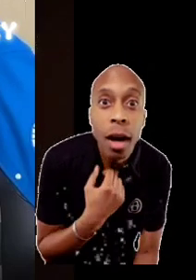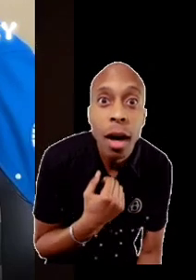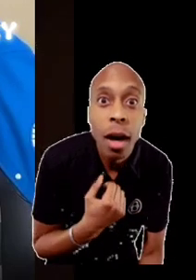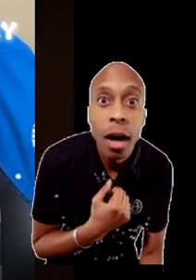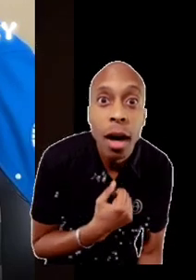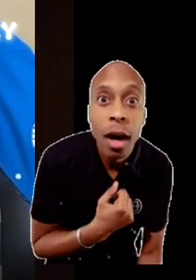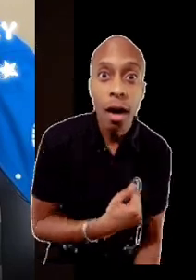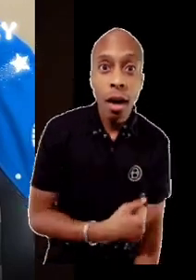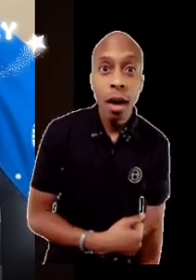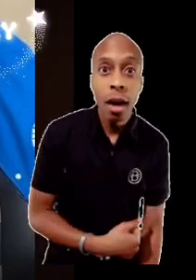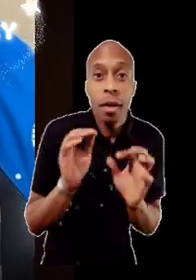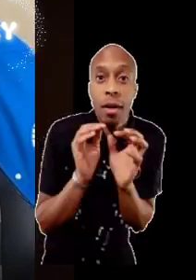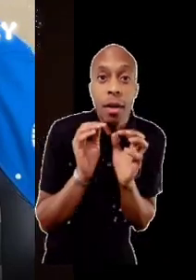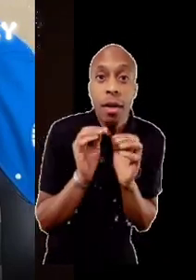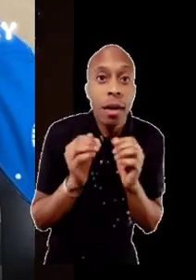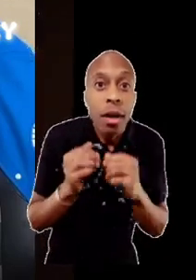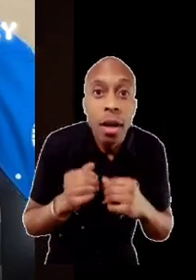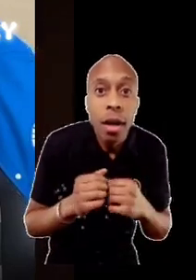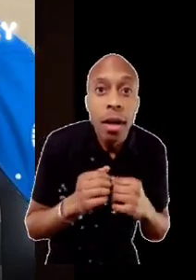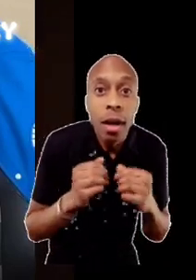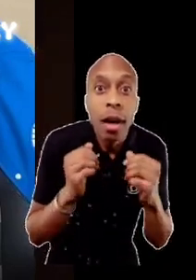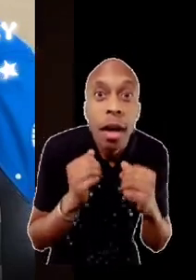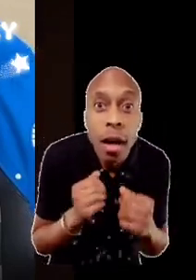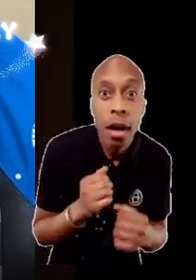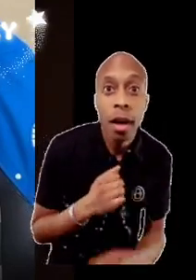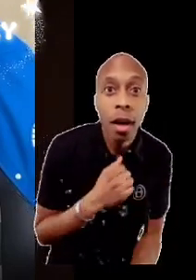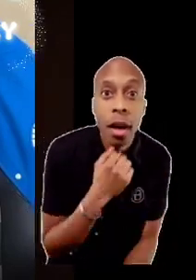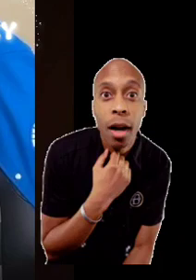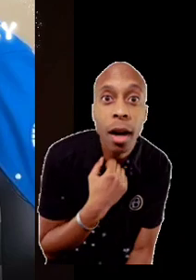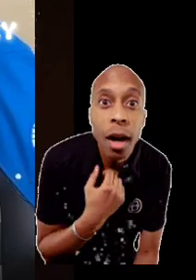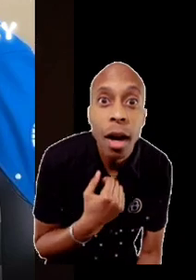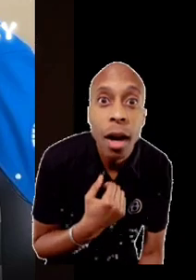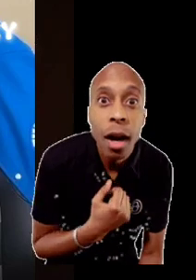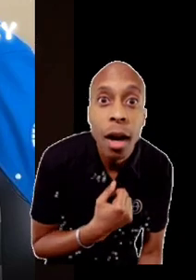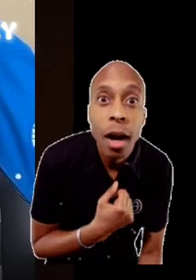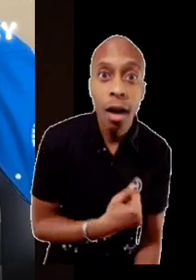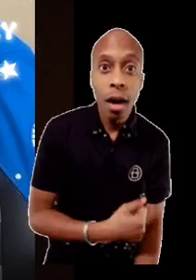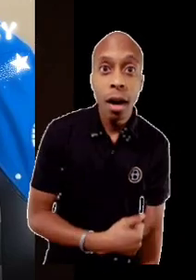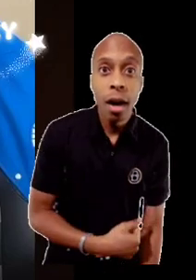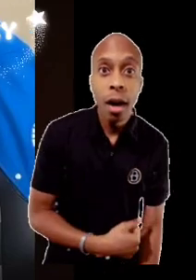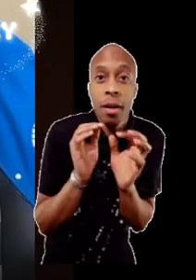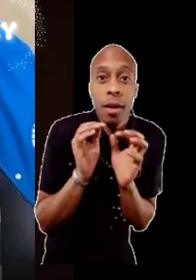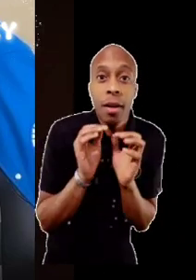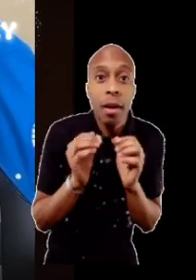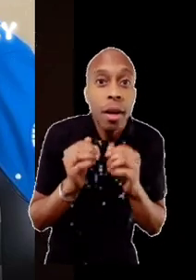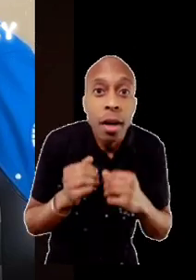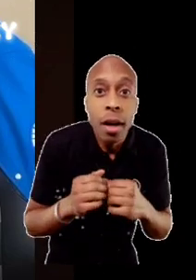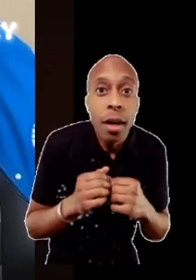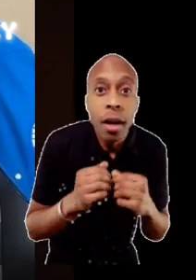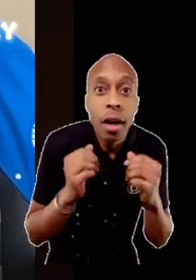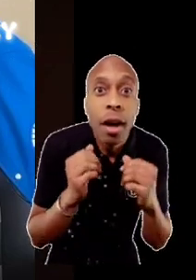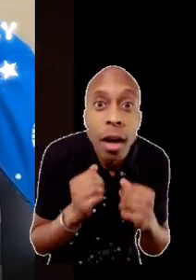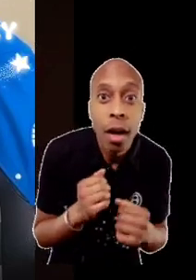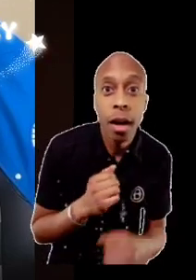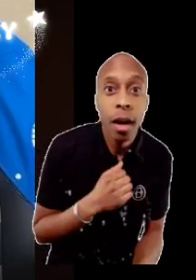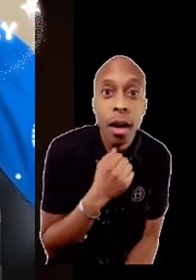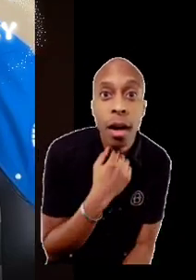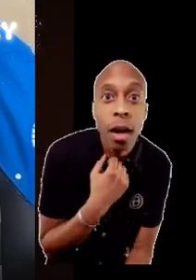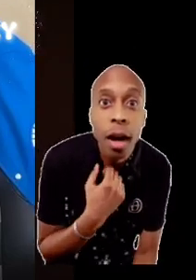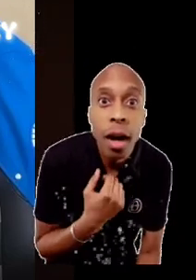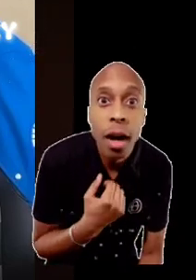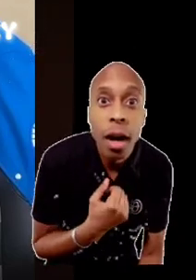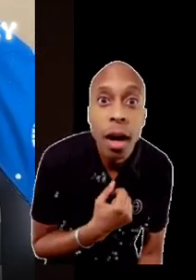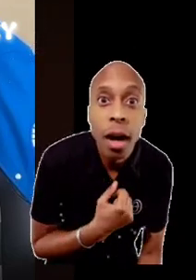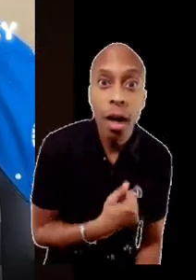Eh? We are sending out people time. Somehow not gonna make people pray weird down.